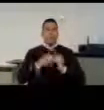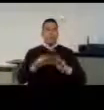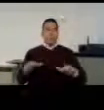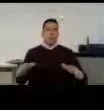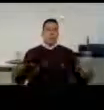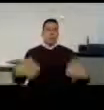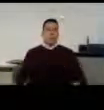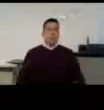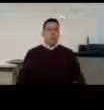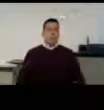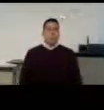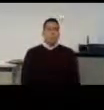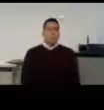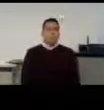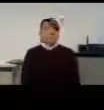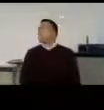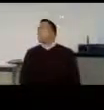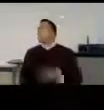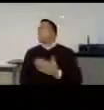start with the children.